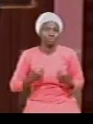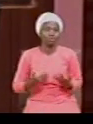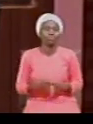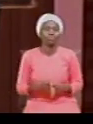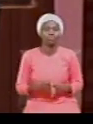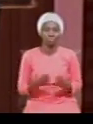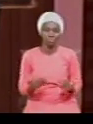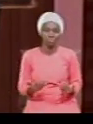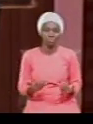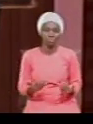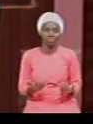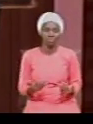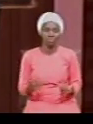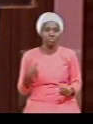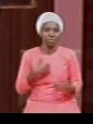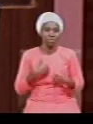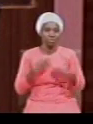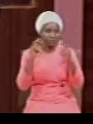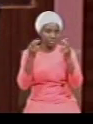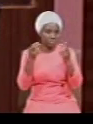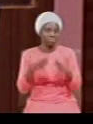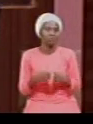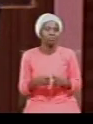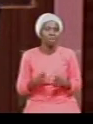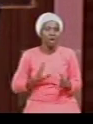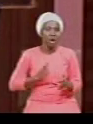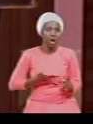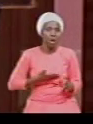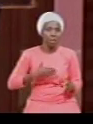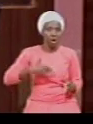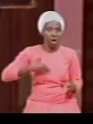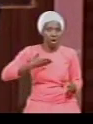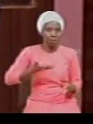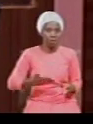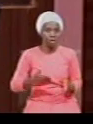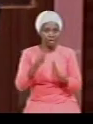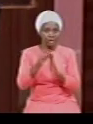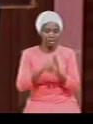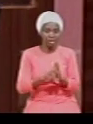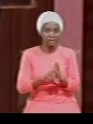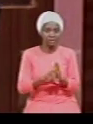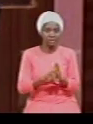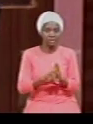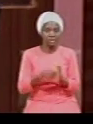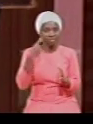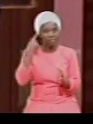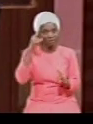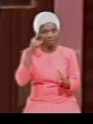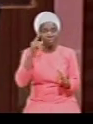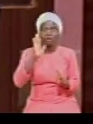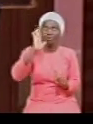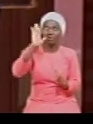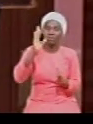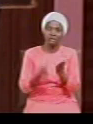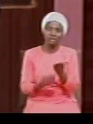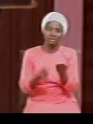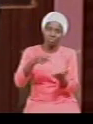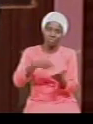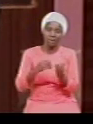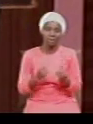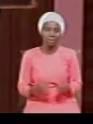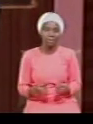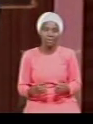considering the message, our willingness for his resurrection power. A willingness for